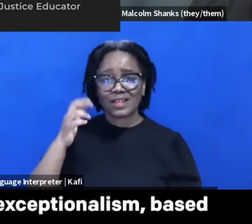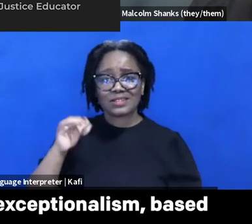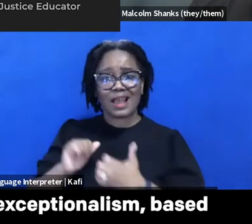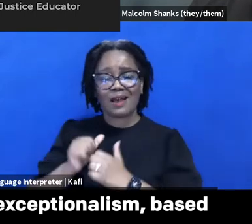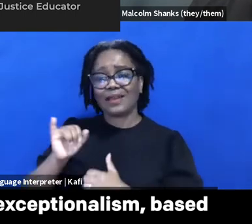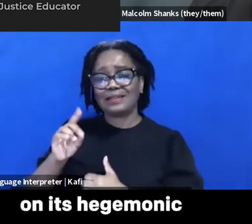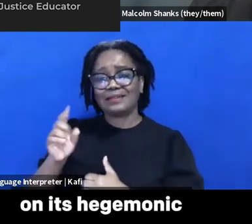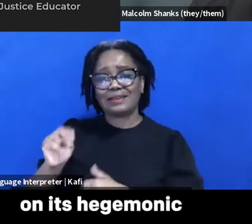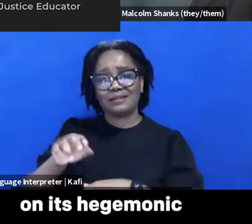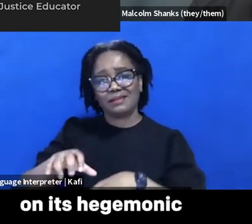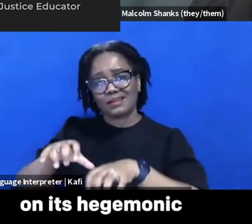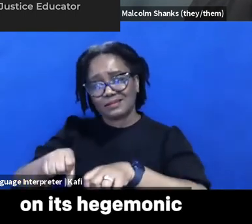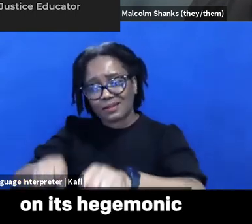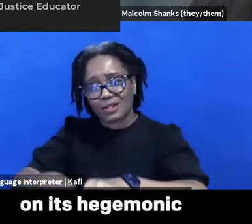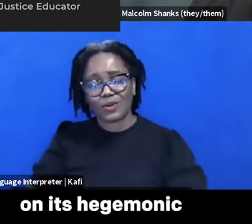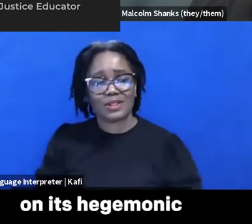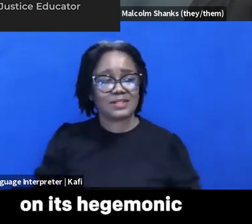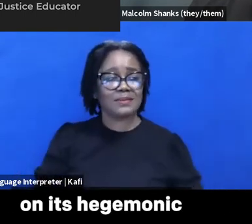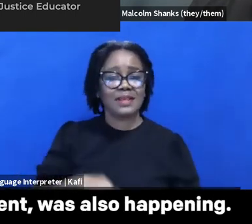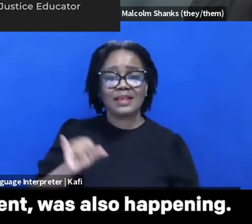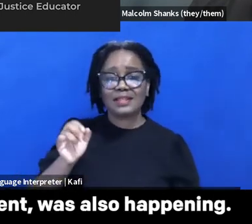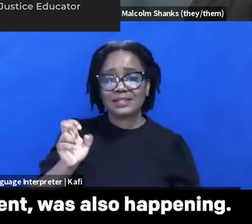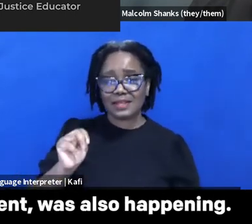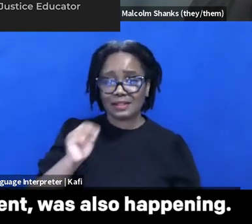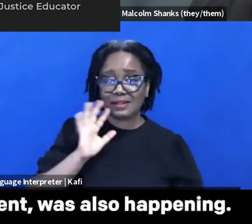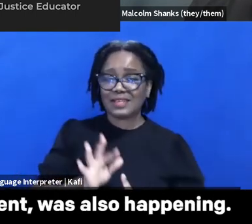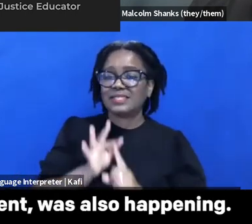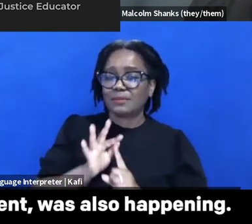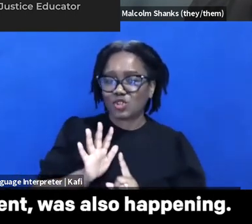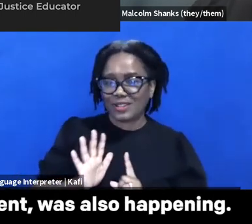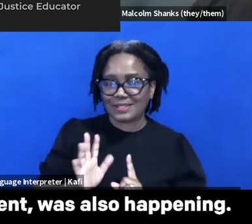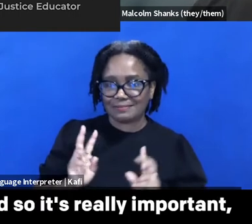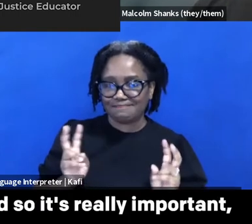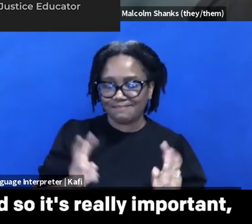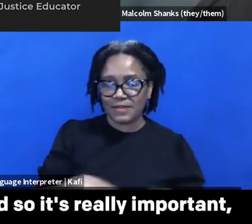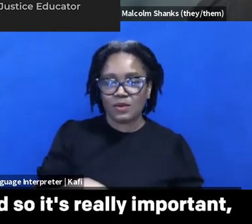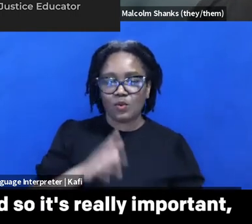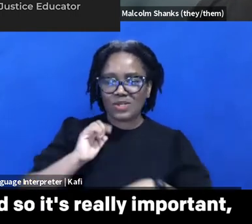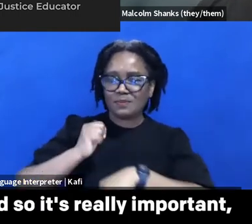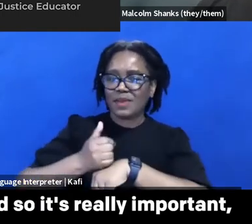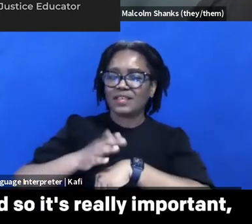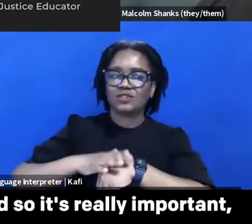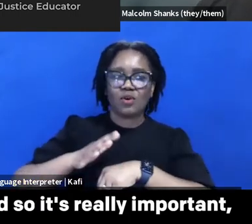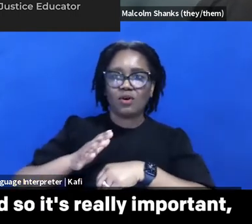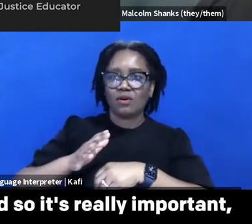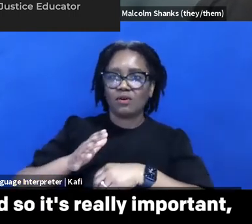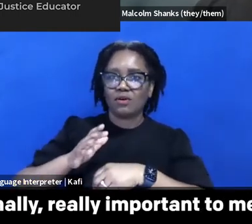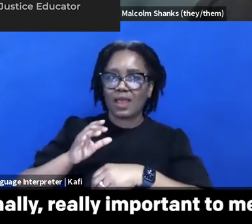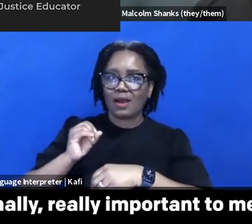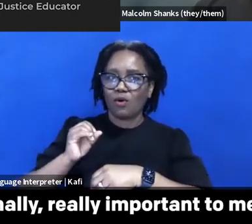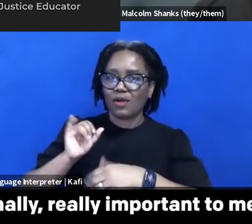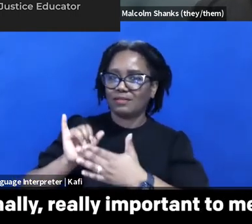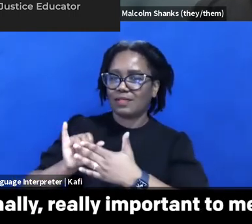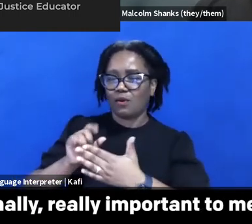Indian exceptionalism based on its hegemonic intent was also happening. And so it's